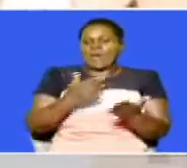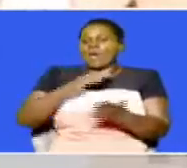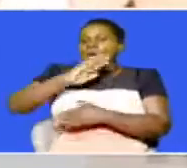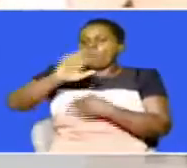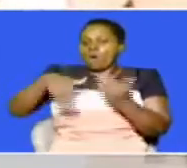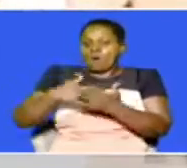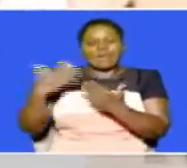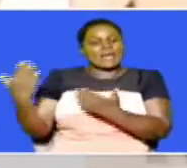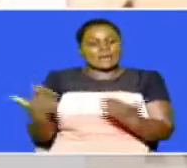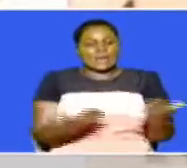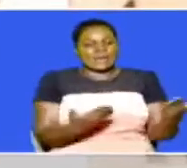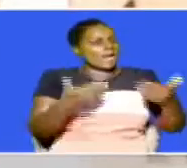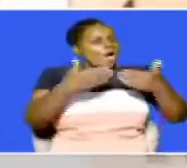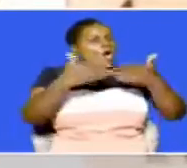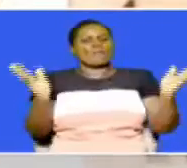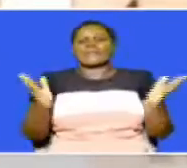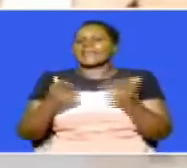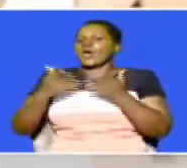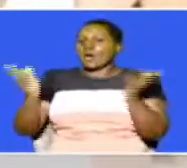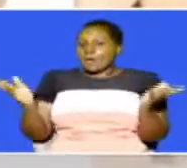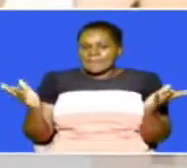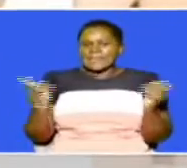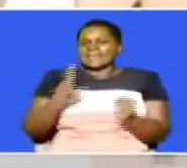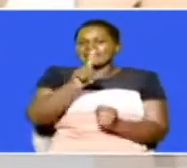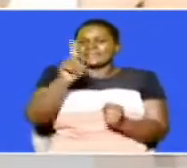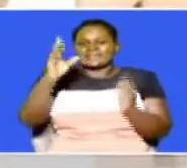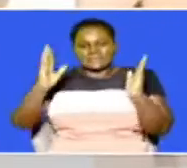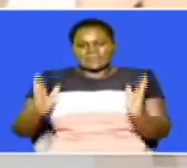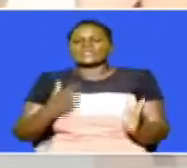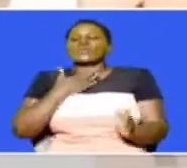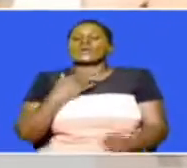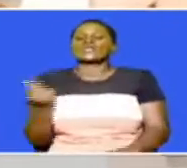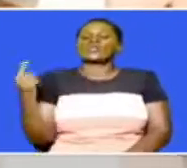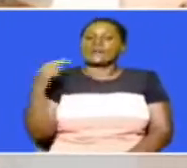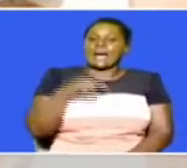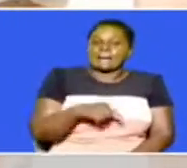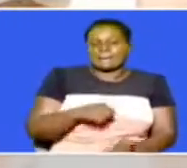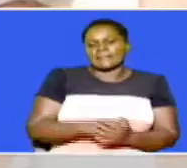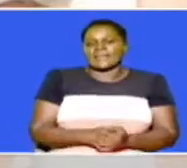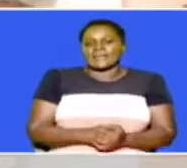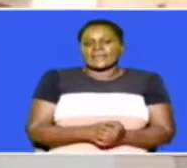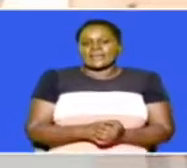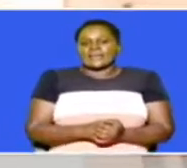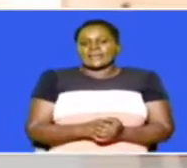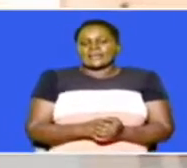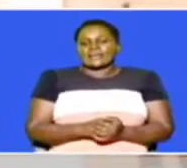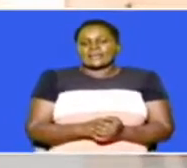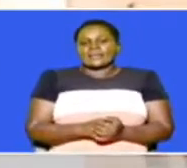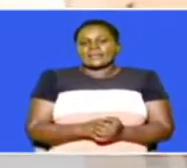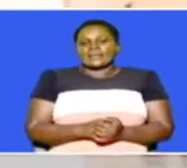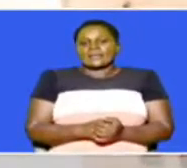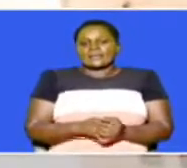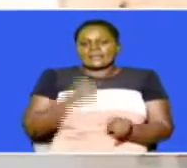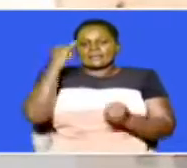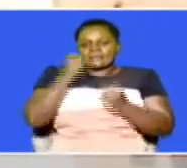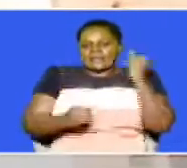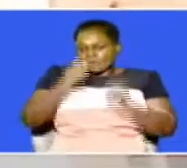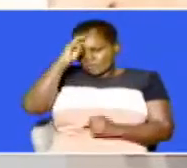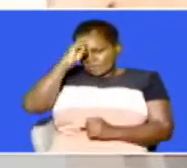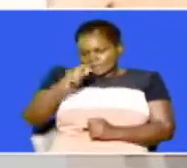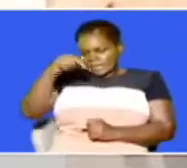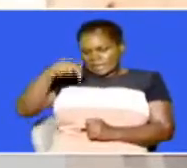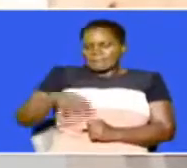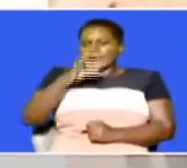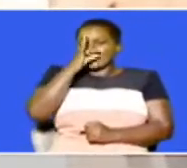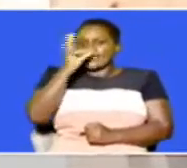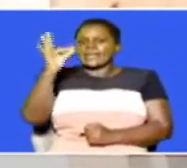amekaribishwa. Milango itakuwa wazi kwa kila Mkenya ambaye anataka kuja kutoa heshima zake za mwisho hapa